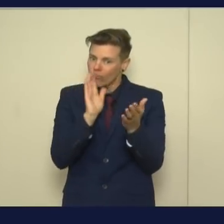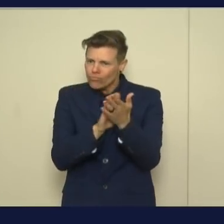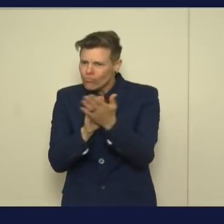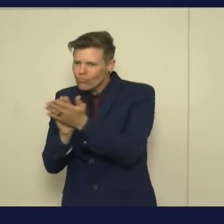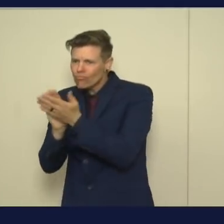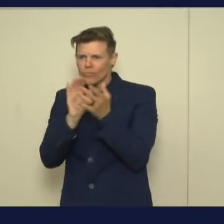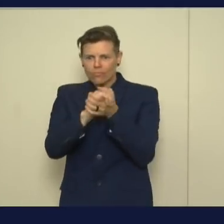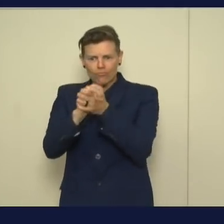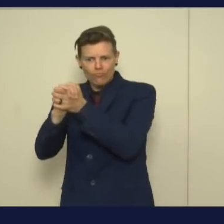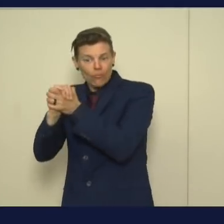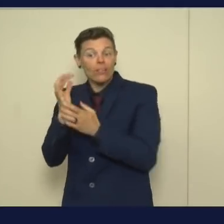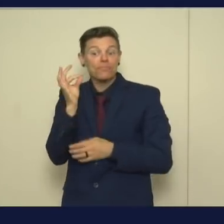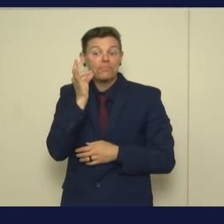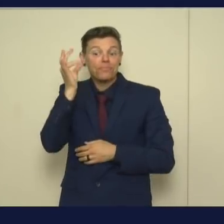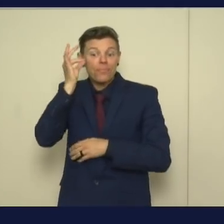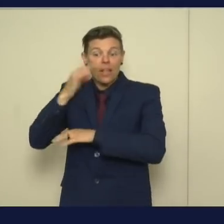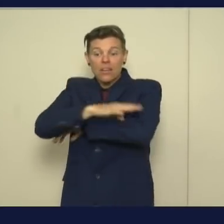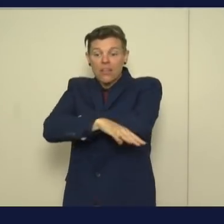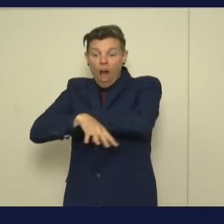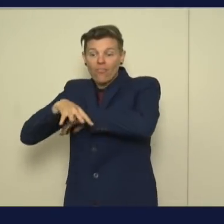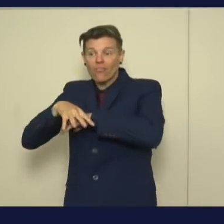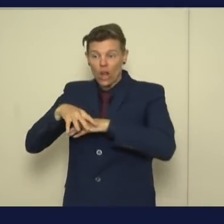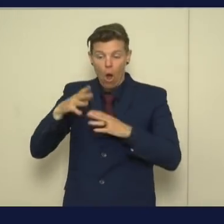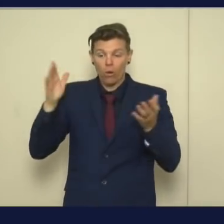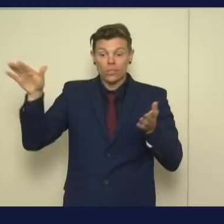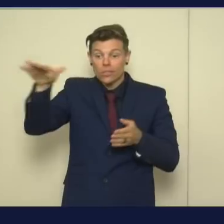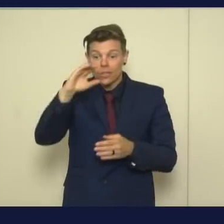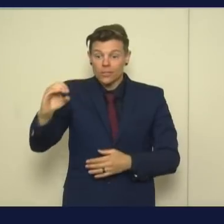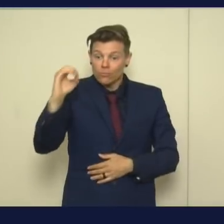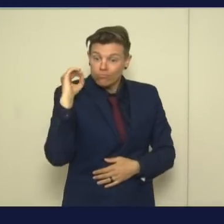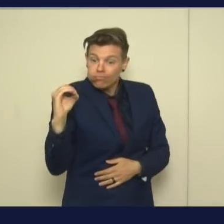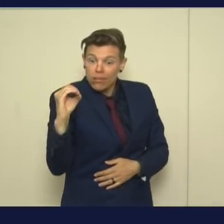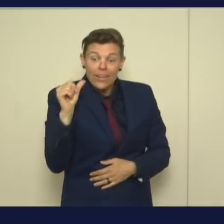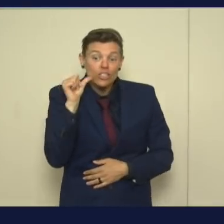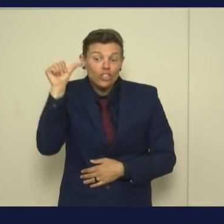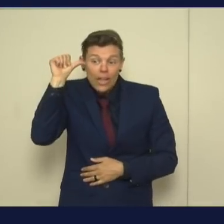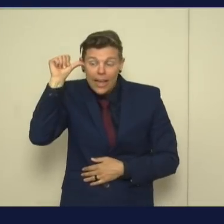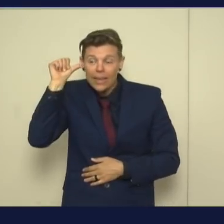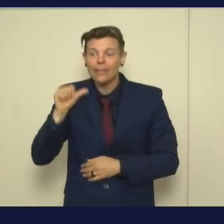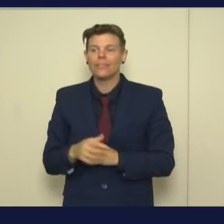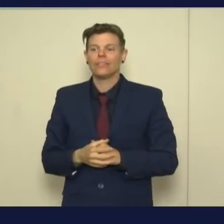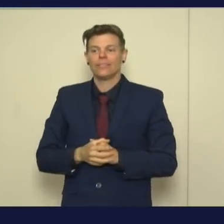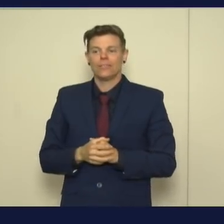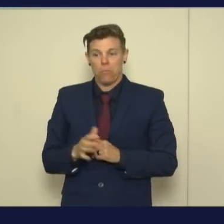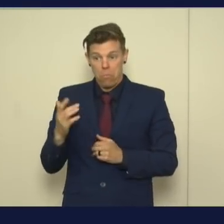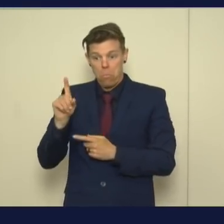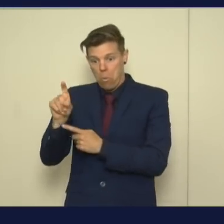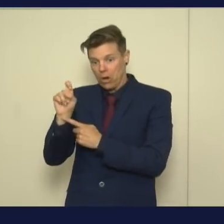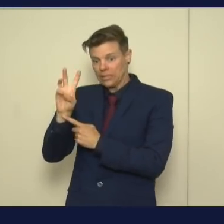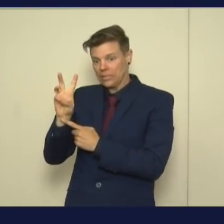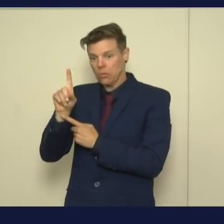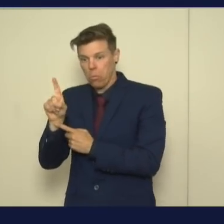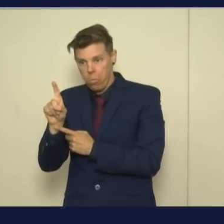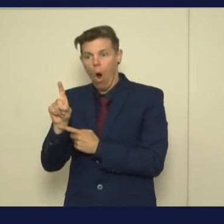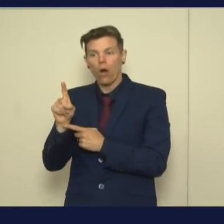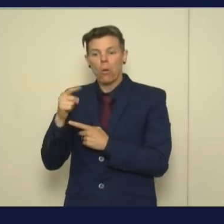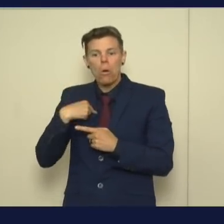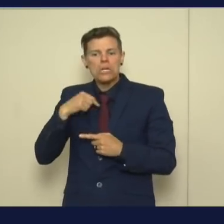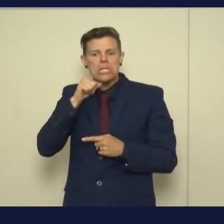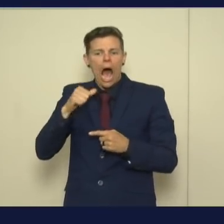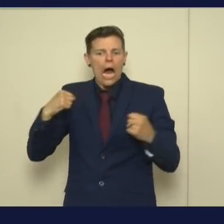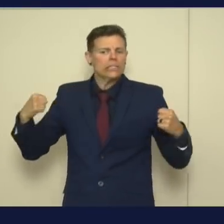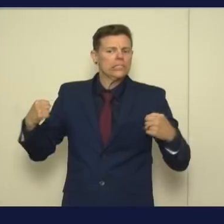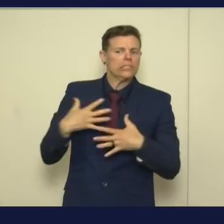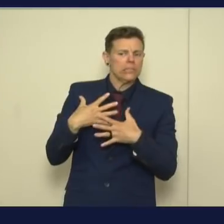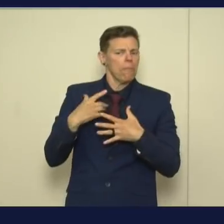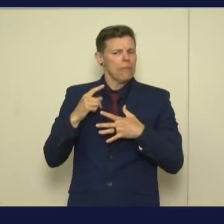But we're not panicked by this number, but it is something that we will continue to watch carefully. Hospitalizations, we